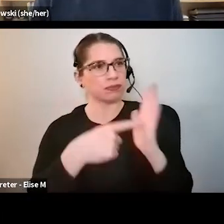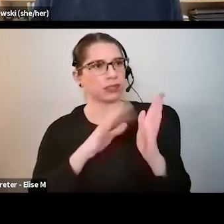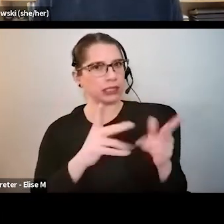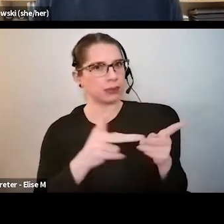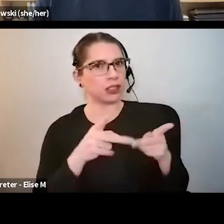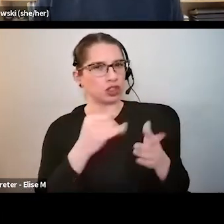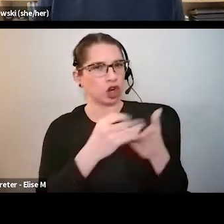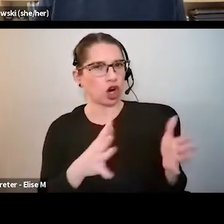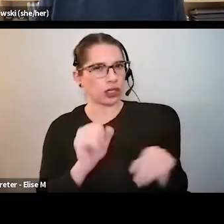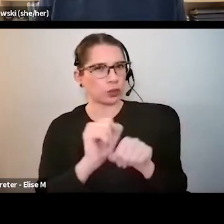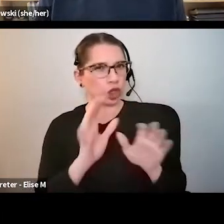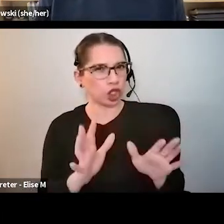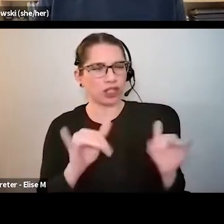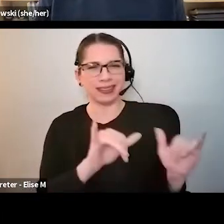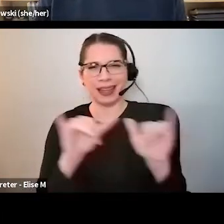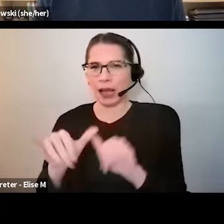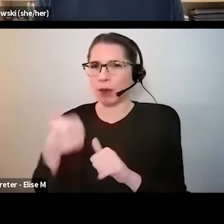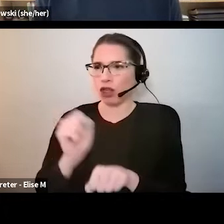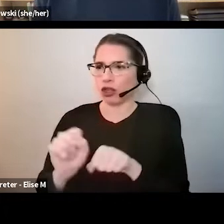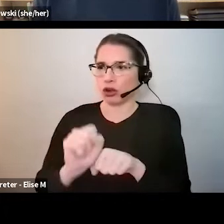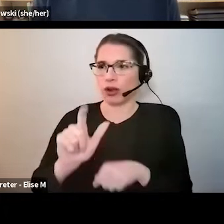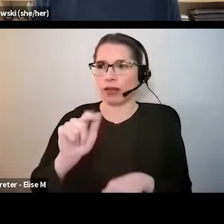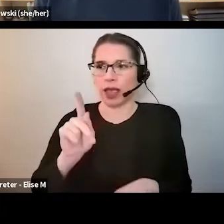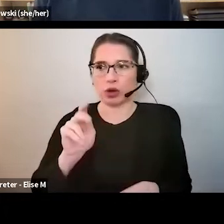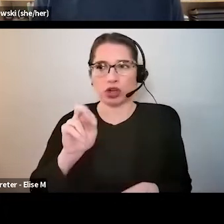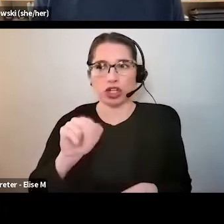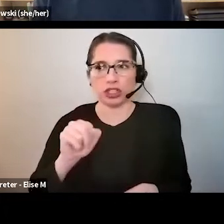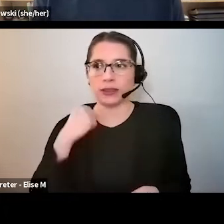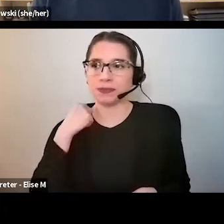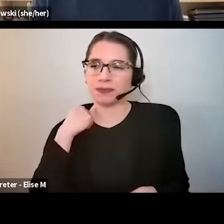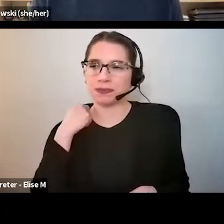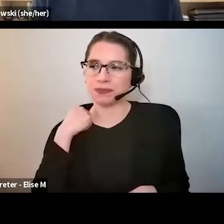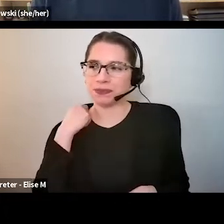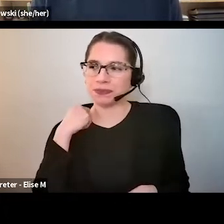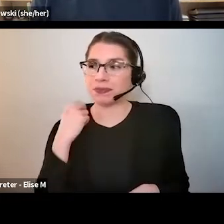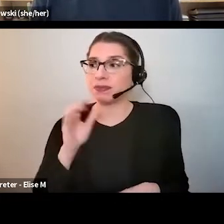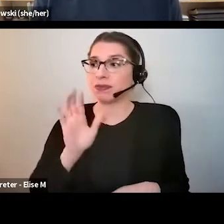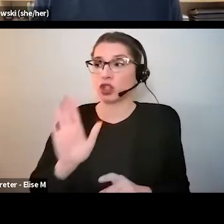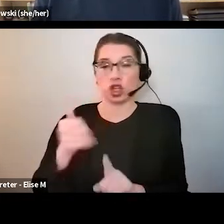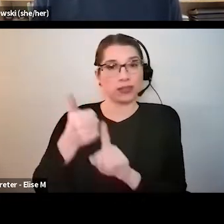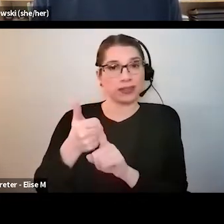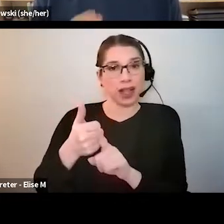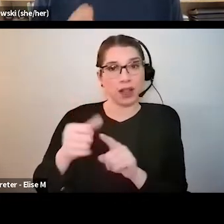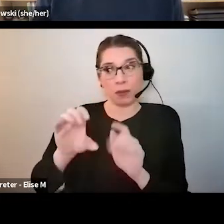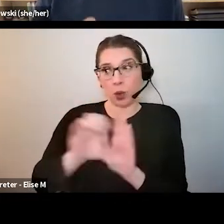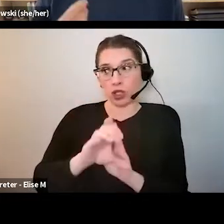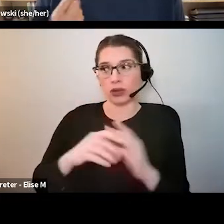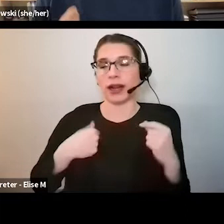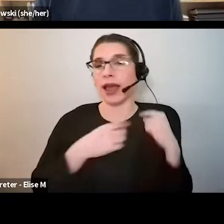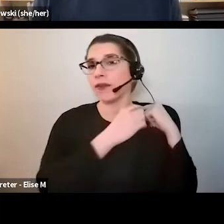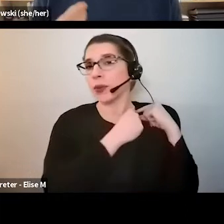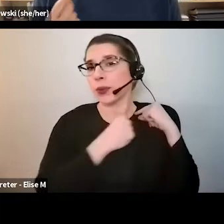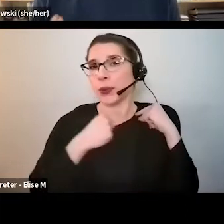on par with other laborers. In her self-portrait, a beaded necklace is reminiscent of